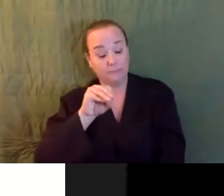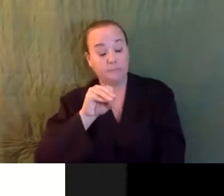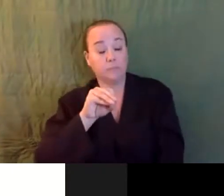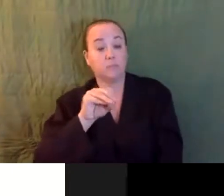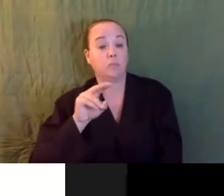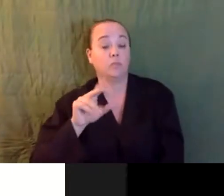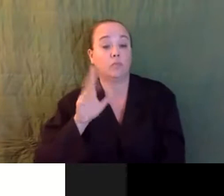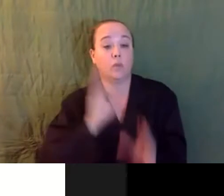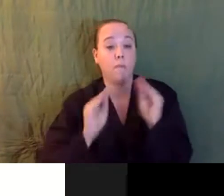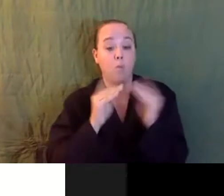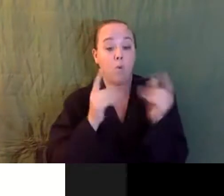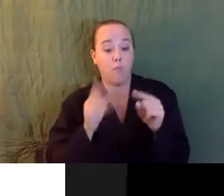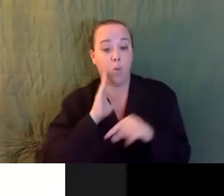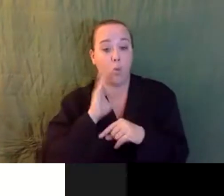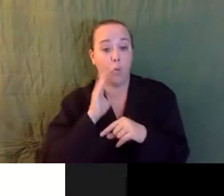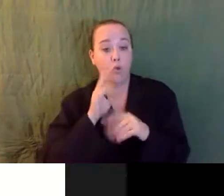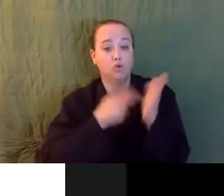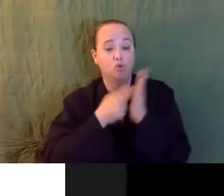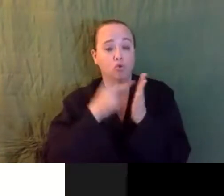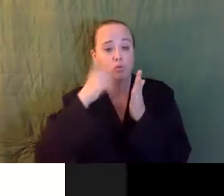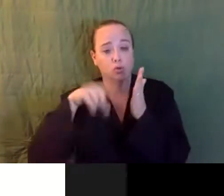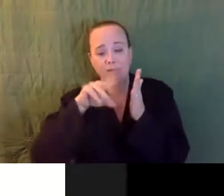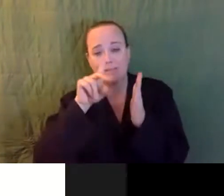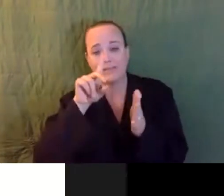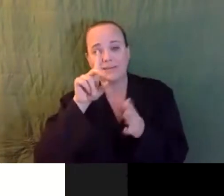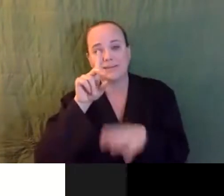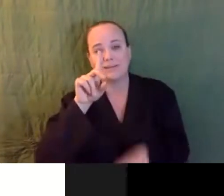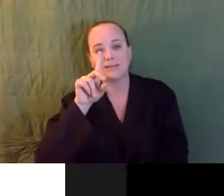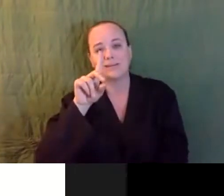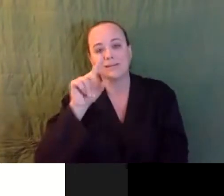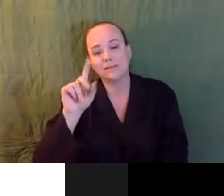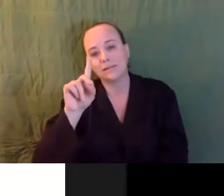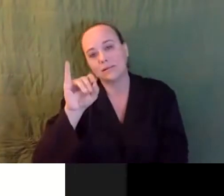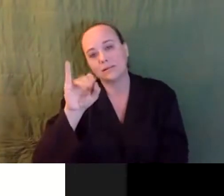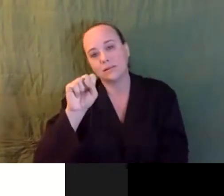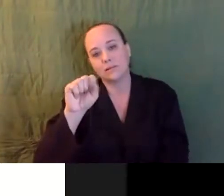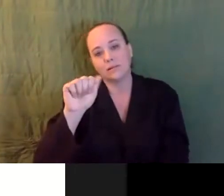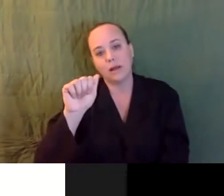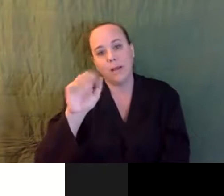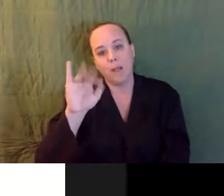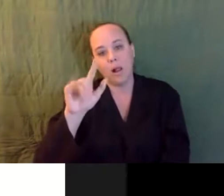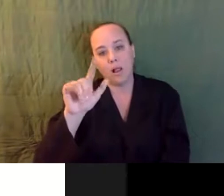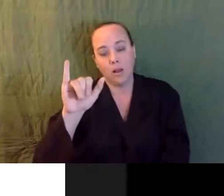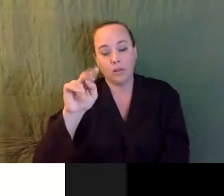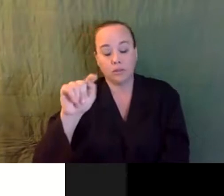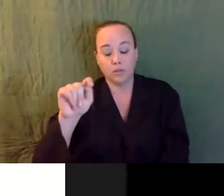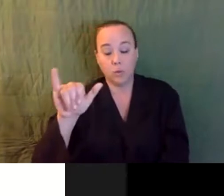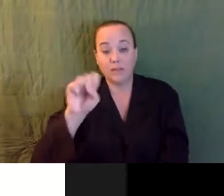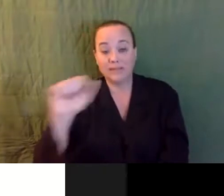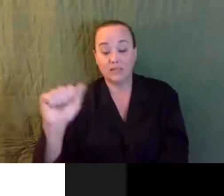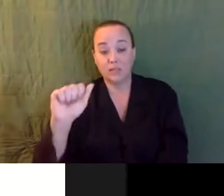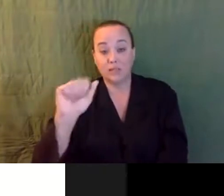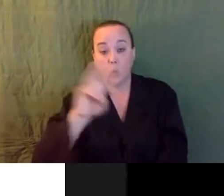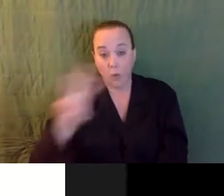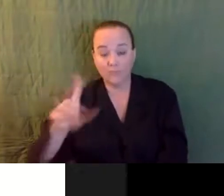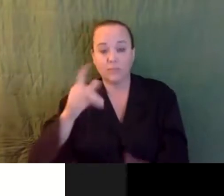are more coming up, so please be sure and check the Disability SA website for those, and stay involved. So, thank you. And again,